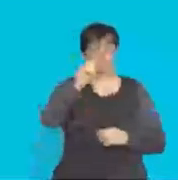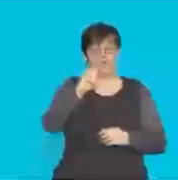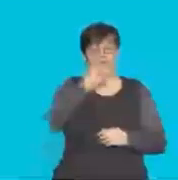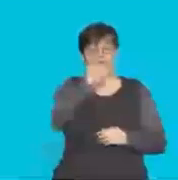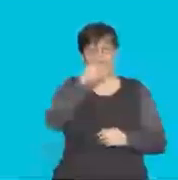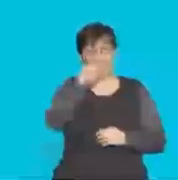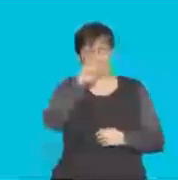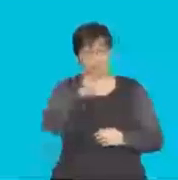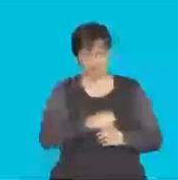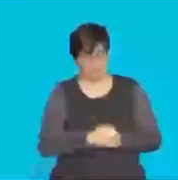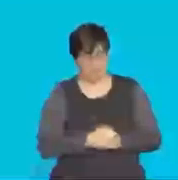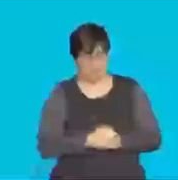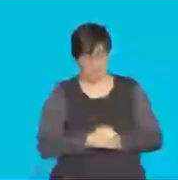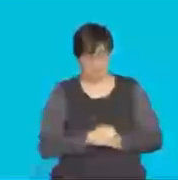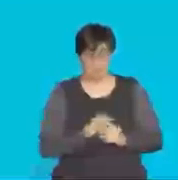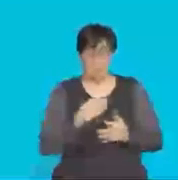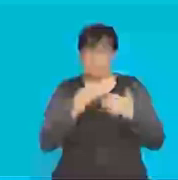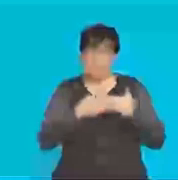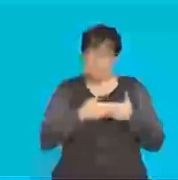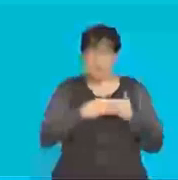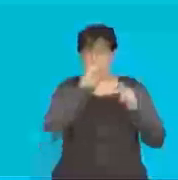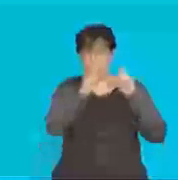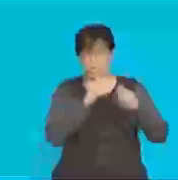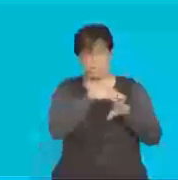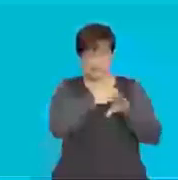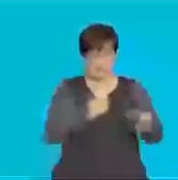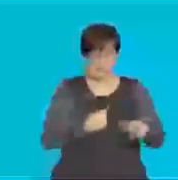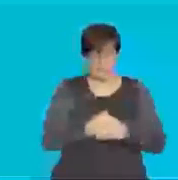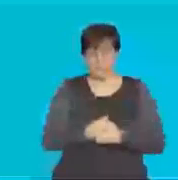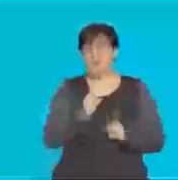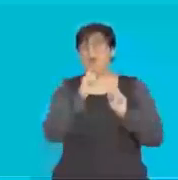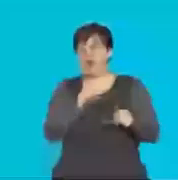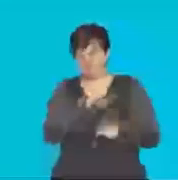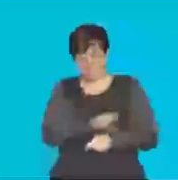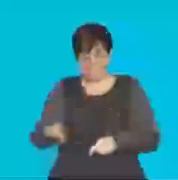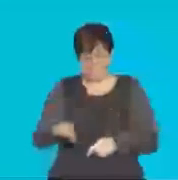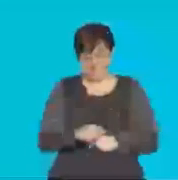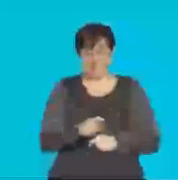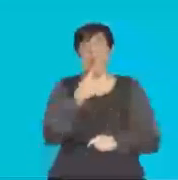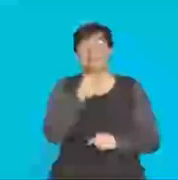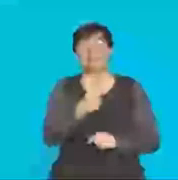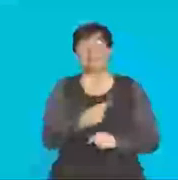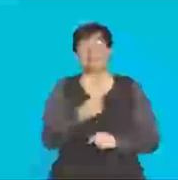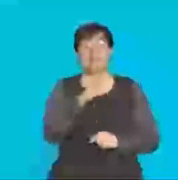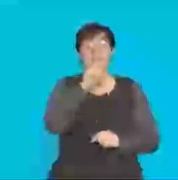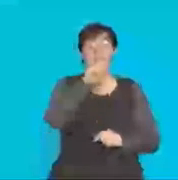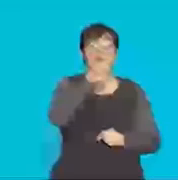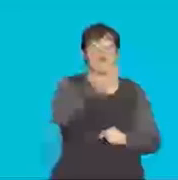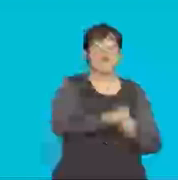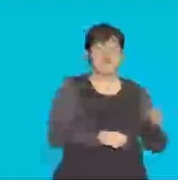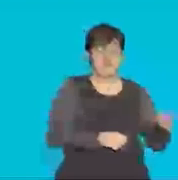Let's move on to more questions based on this. As I mentioned, here we looked at the answer for that, and we said that the mare is